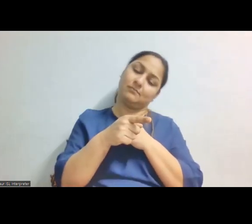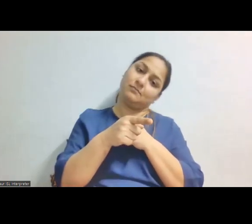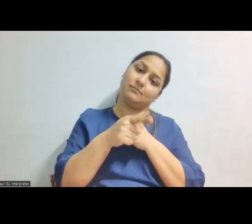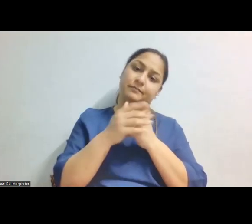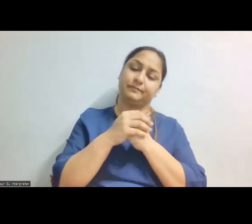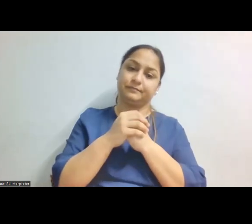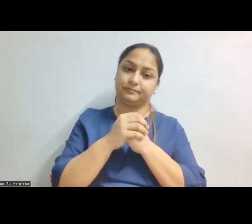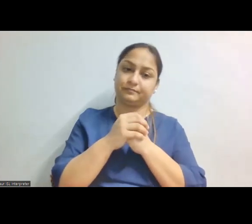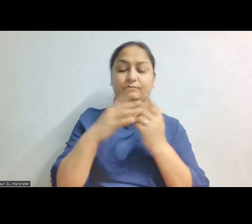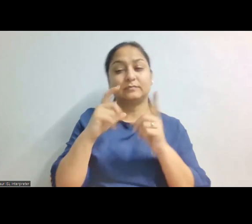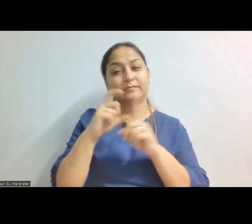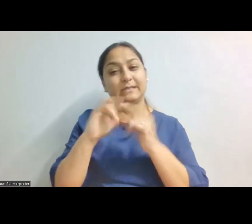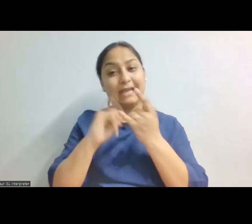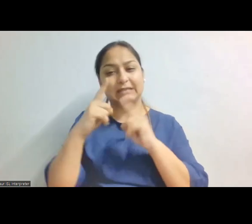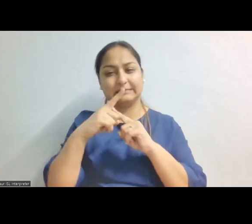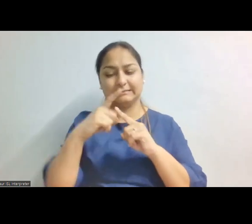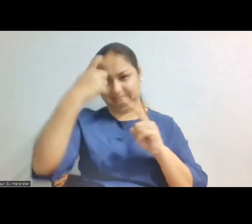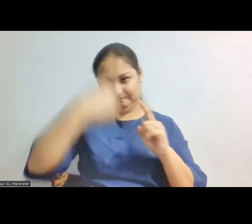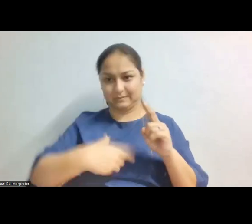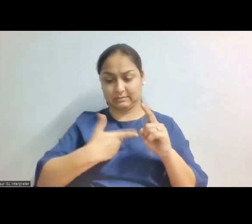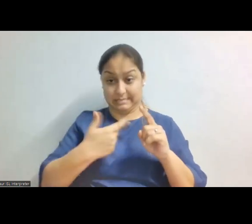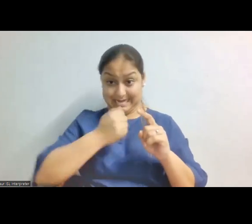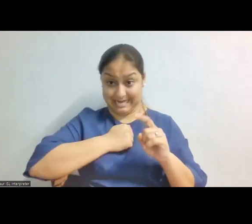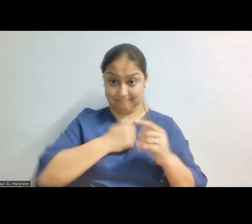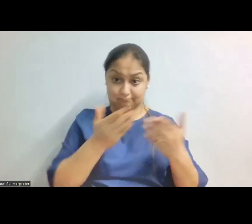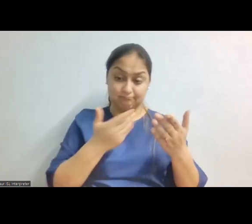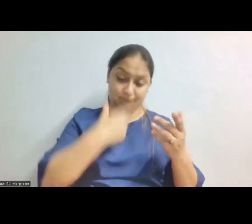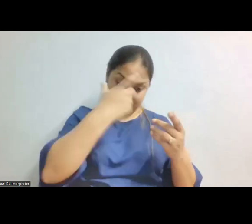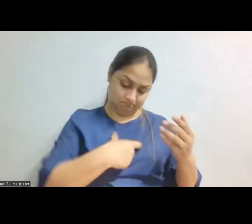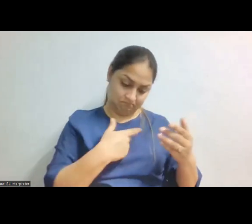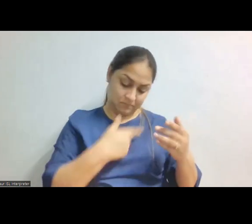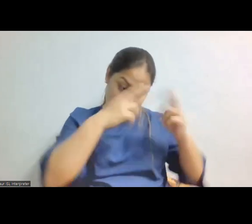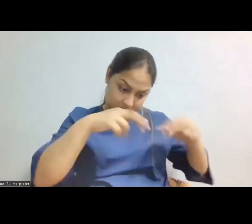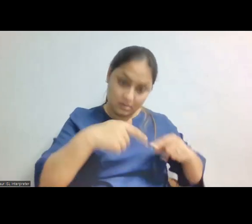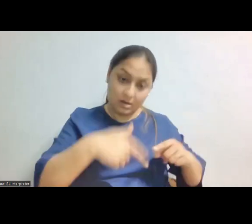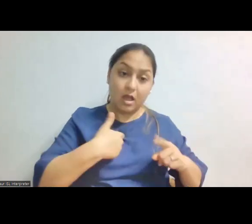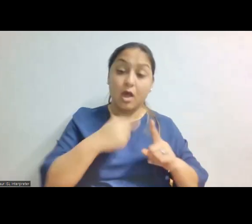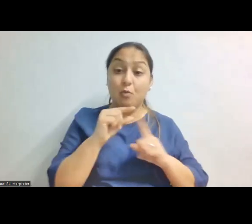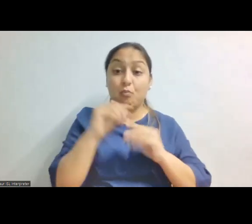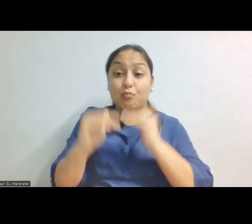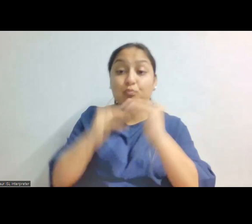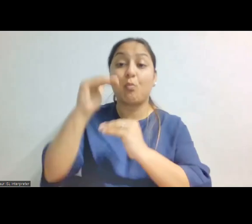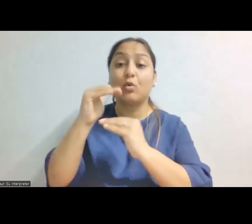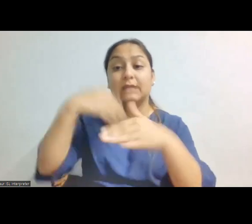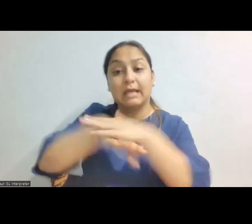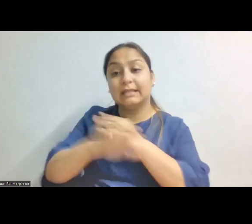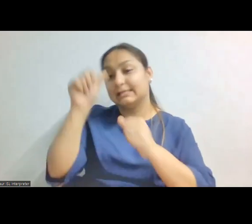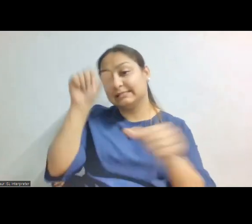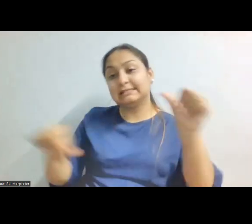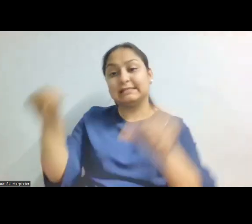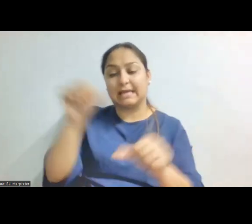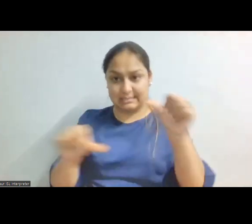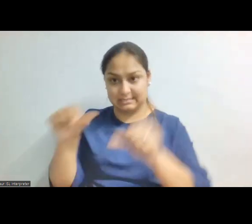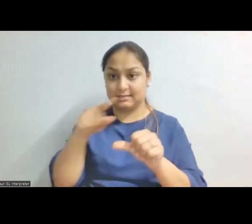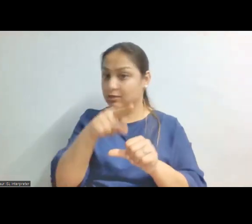as a DST person, I was having a portfolio of the women in science, promotion of women in science. Now, I thought this should not be the job of